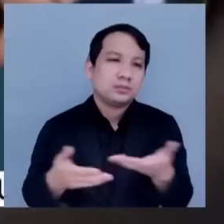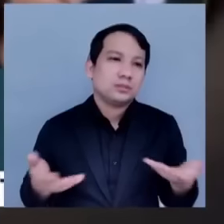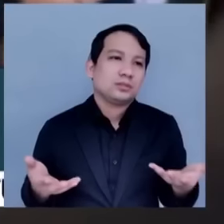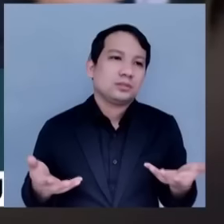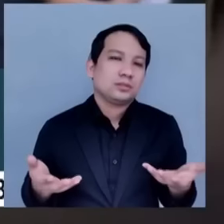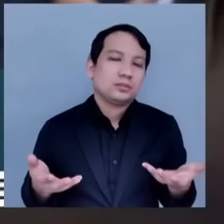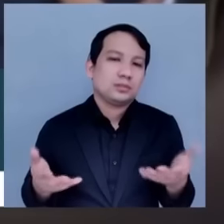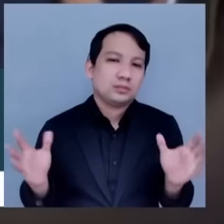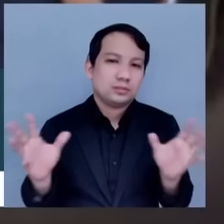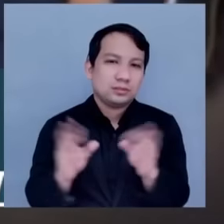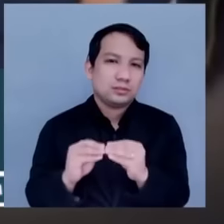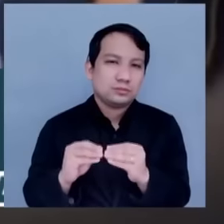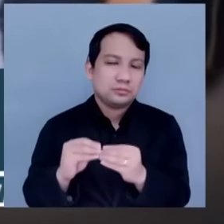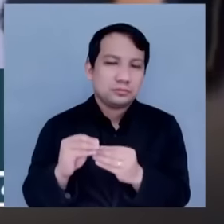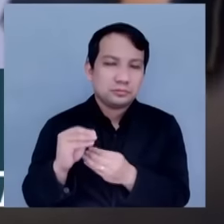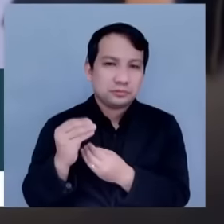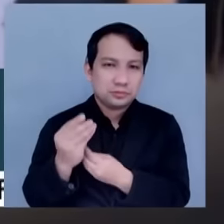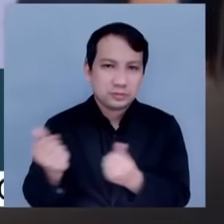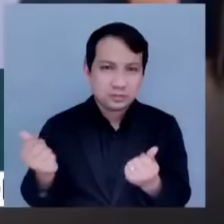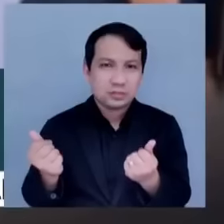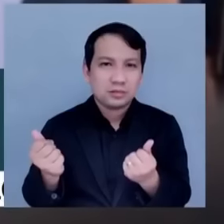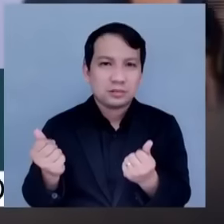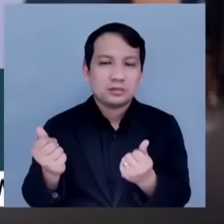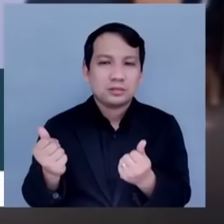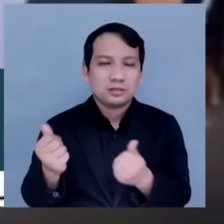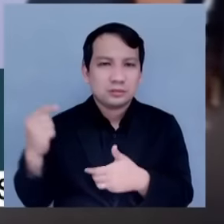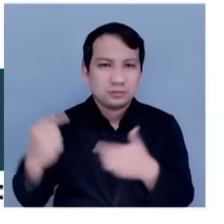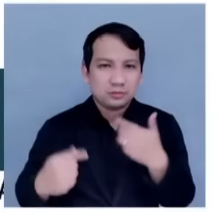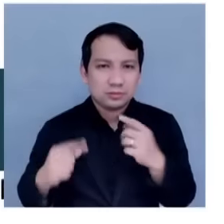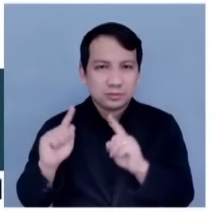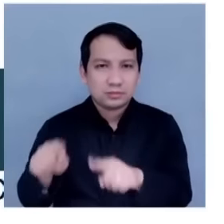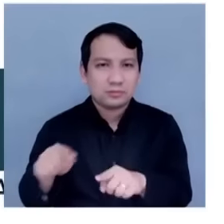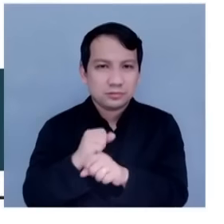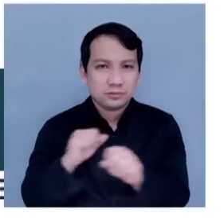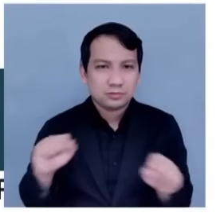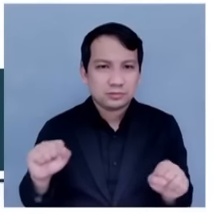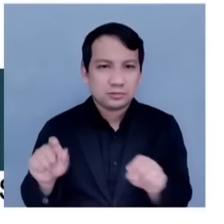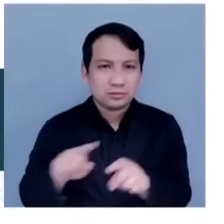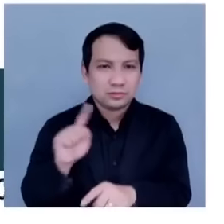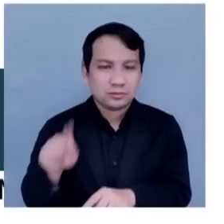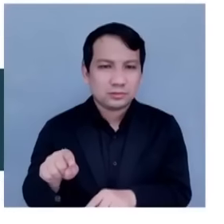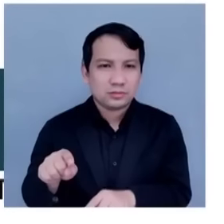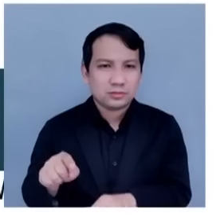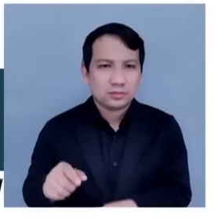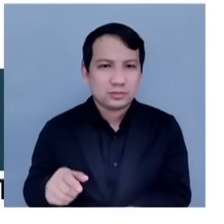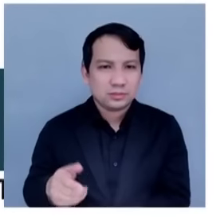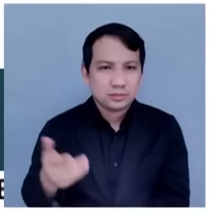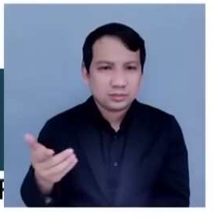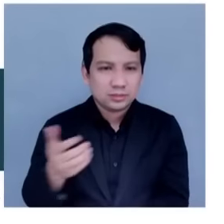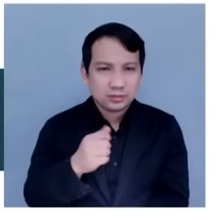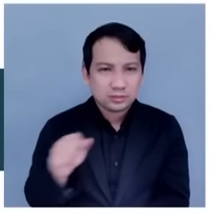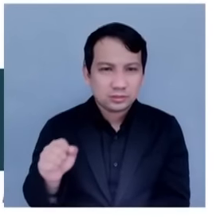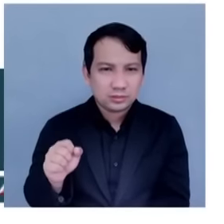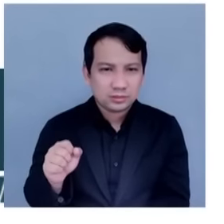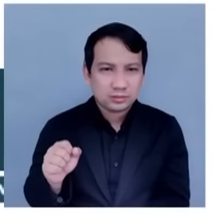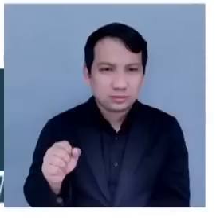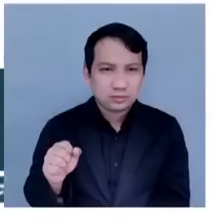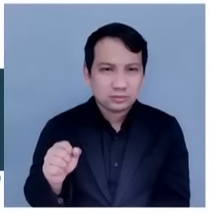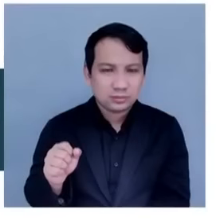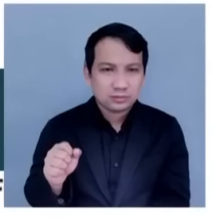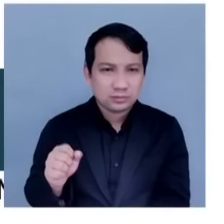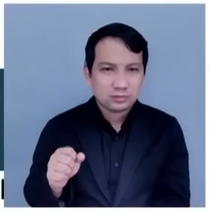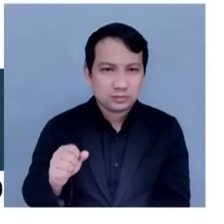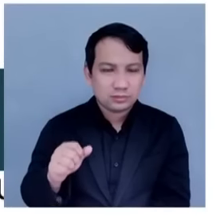all these things. Mm-hmm. And what about security? I'm going to have to ask you that as well. Security on two